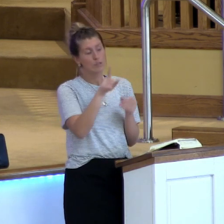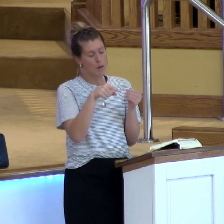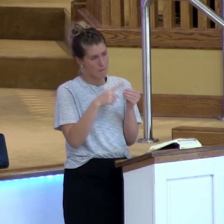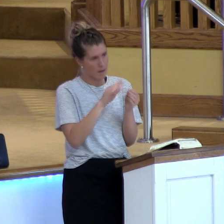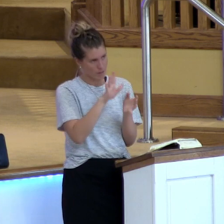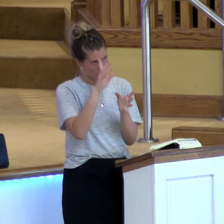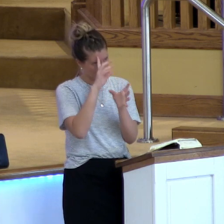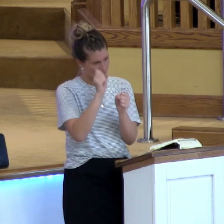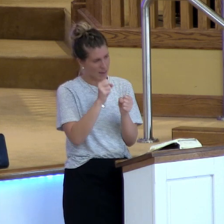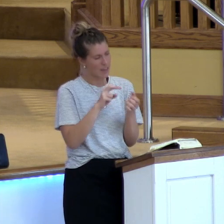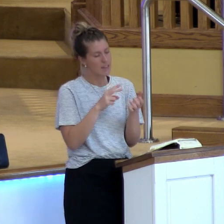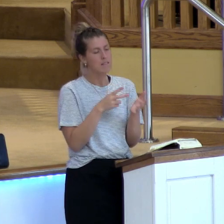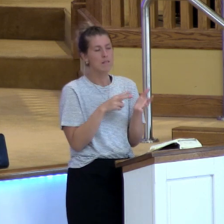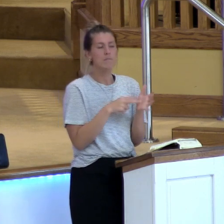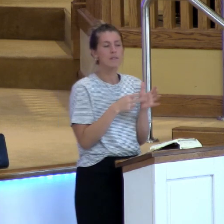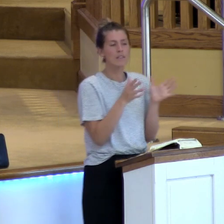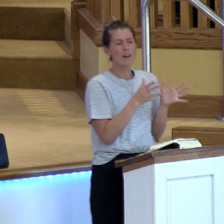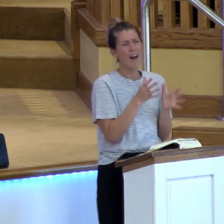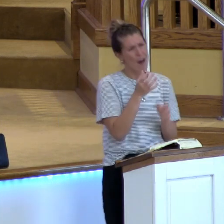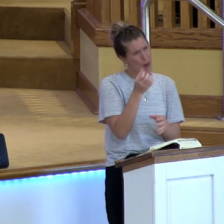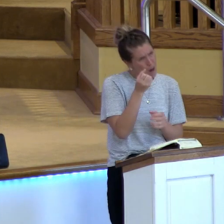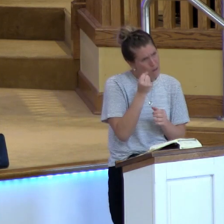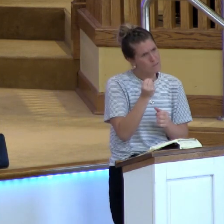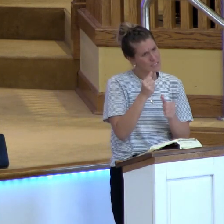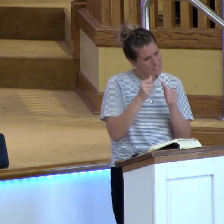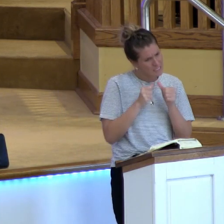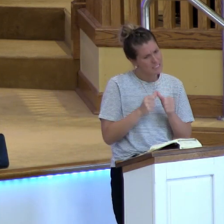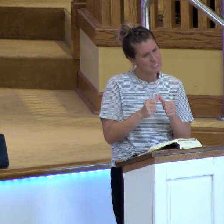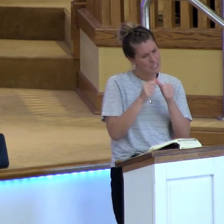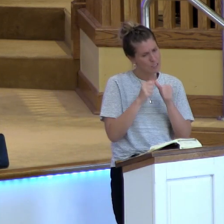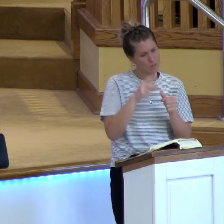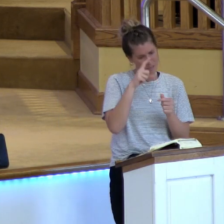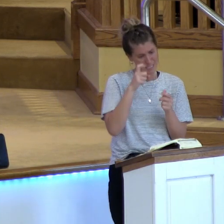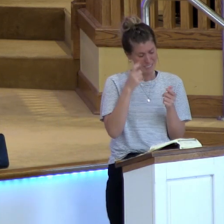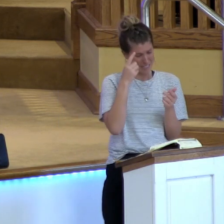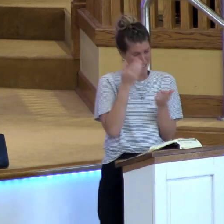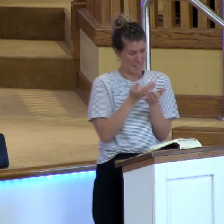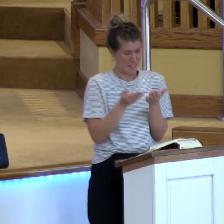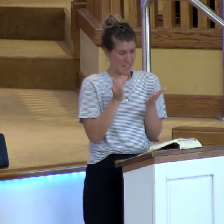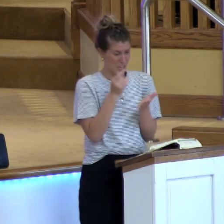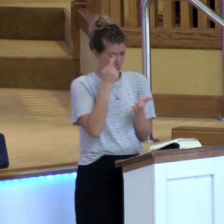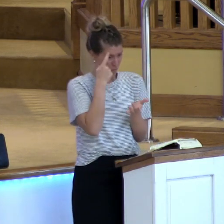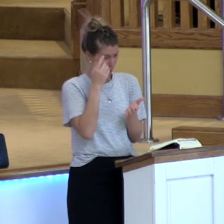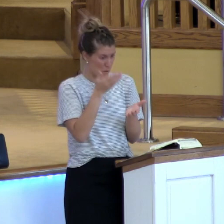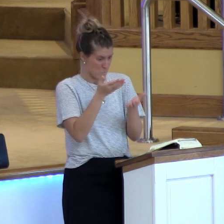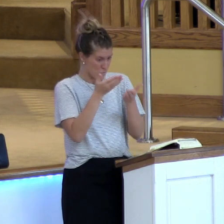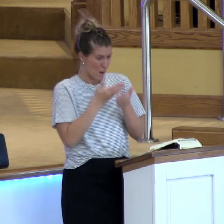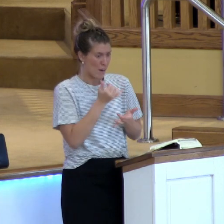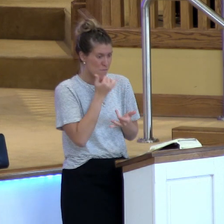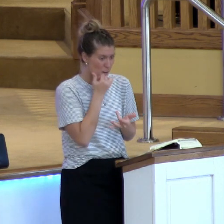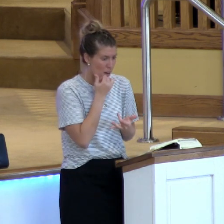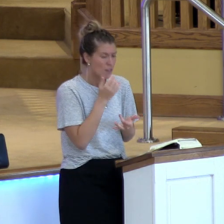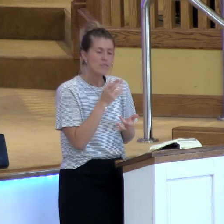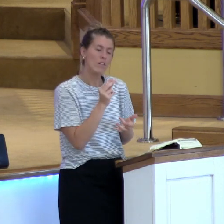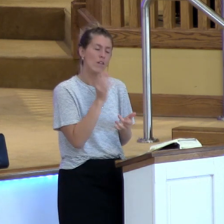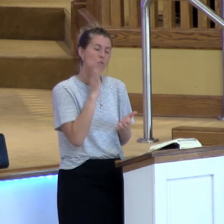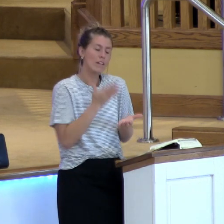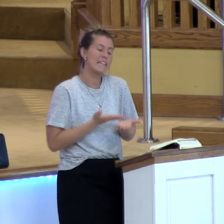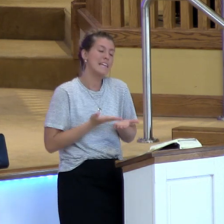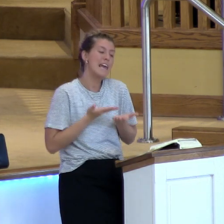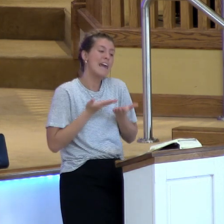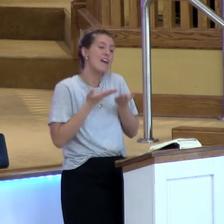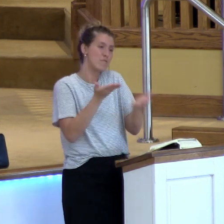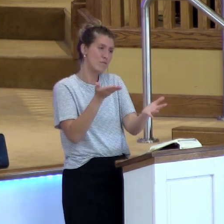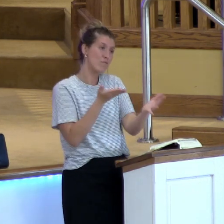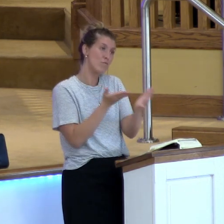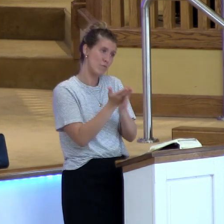hey, hang in there. Because the very thing you think that has brought you this ill is actually what's going to carry you through all those